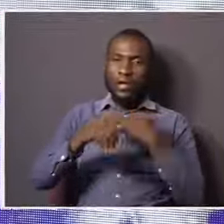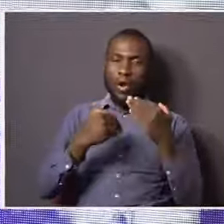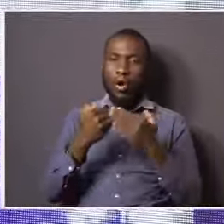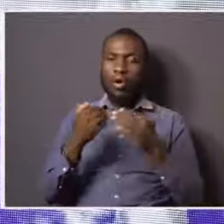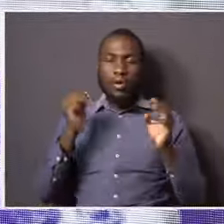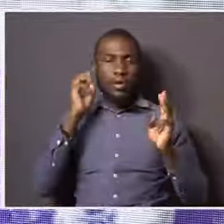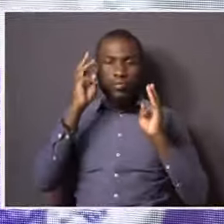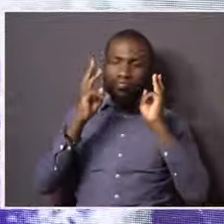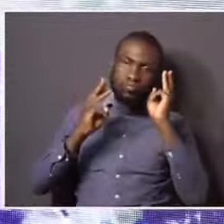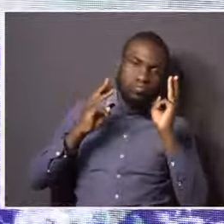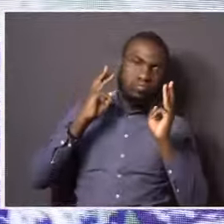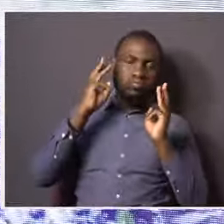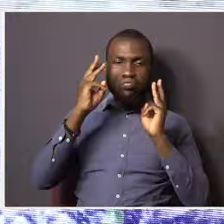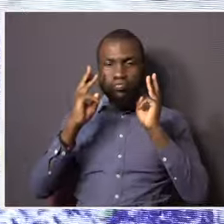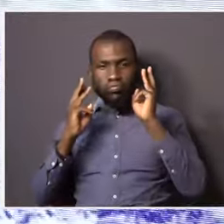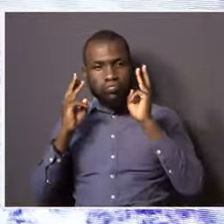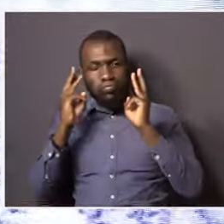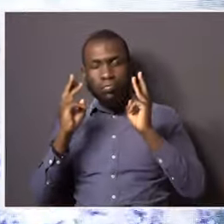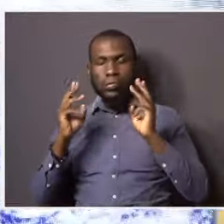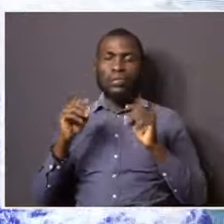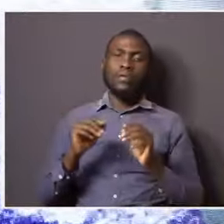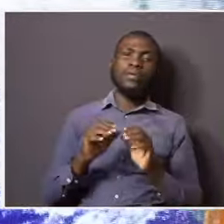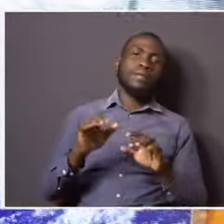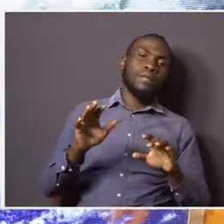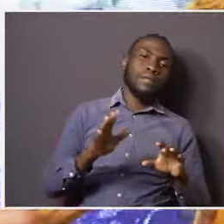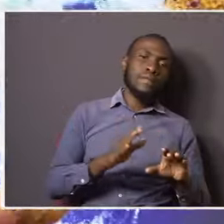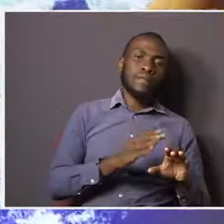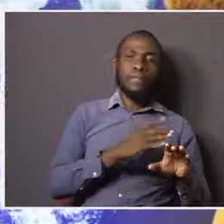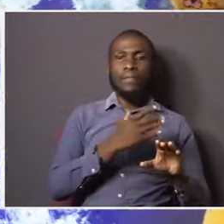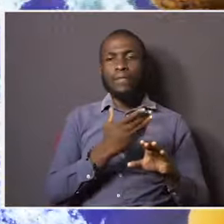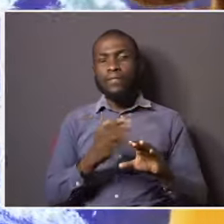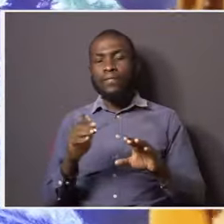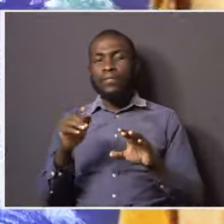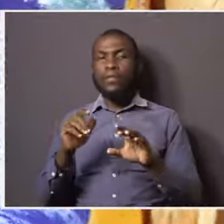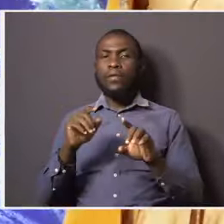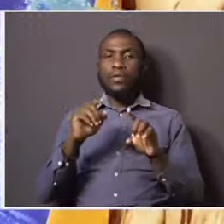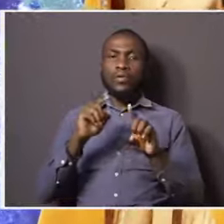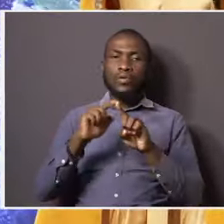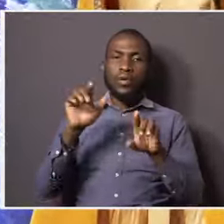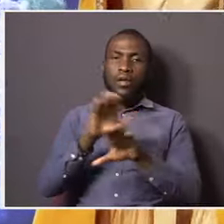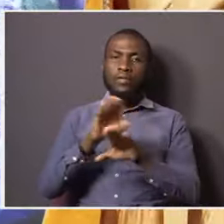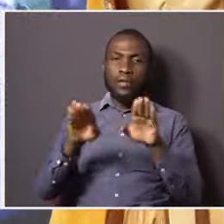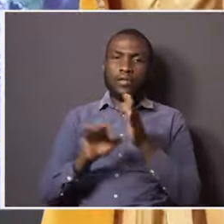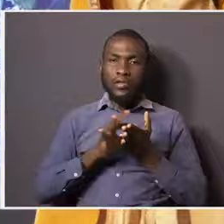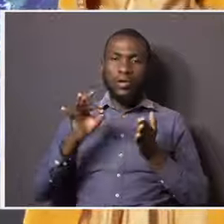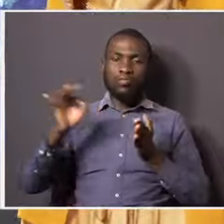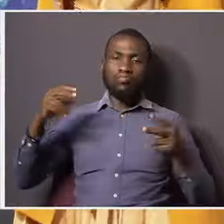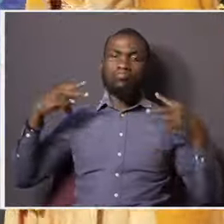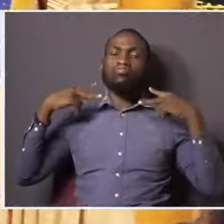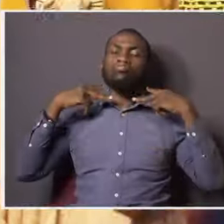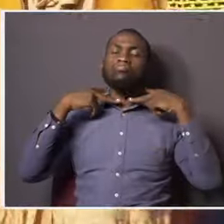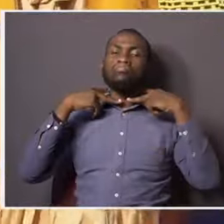and all anxiety. Oh God, to every head captive, to every soul